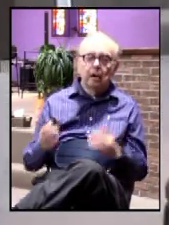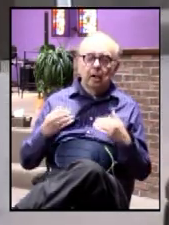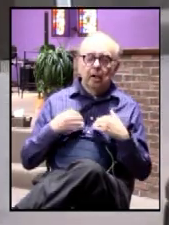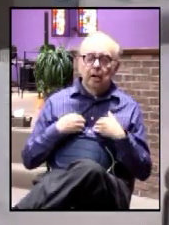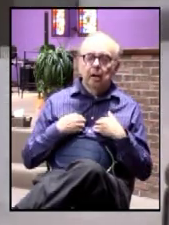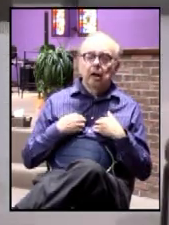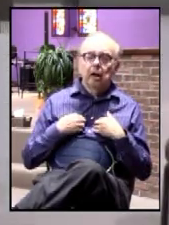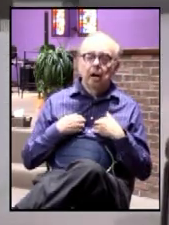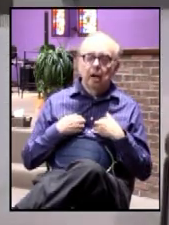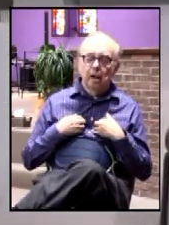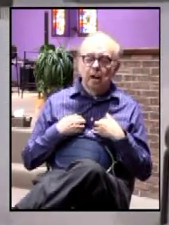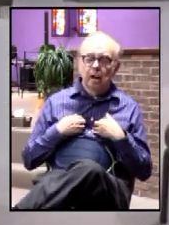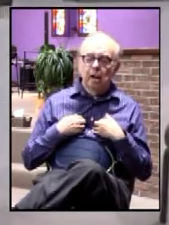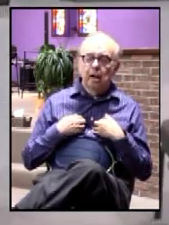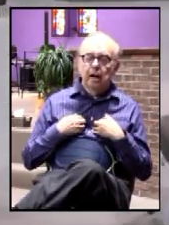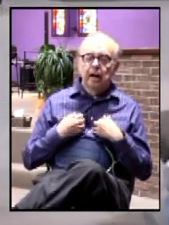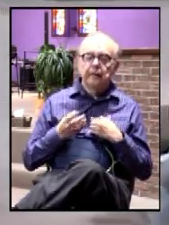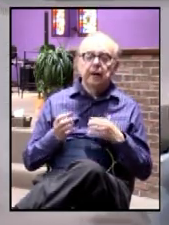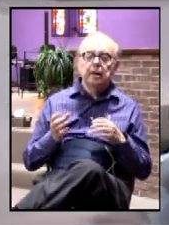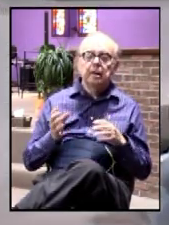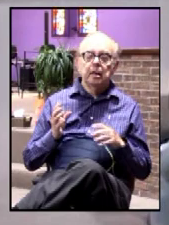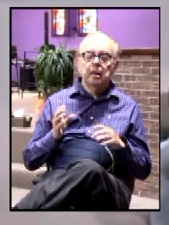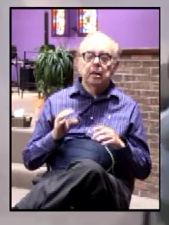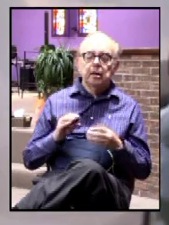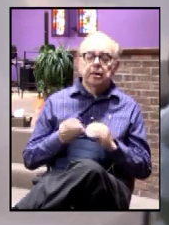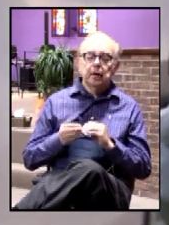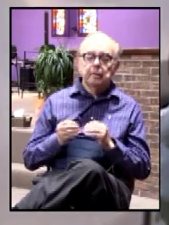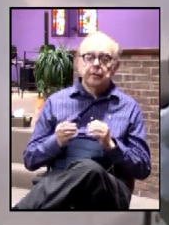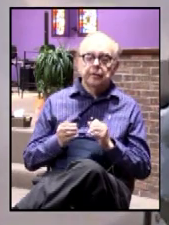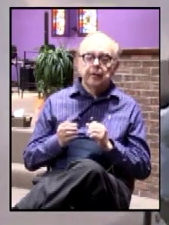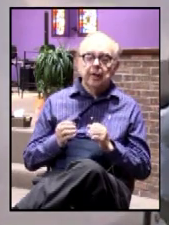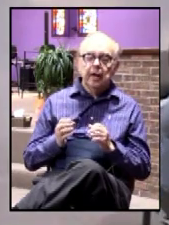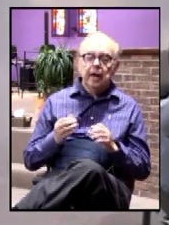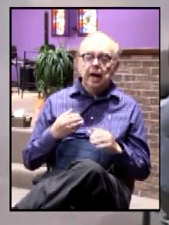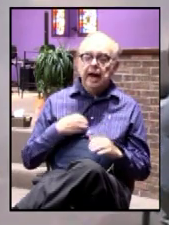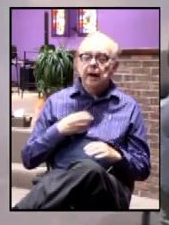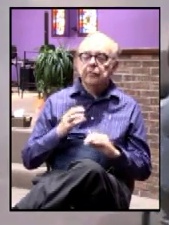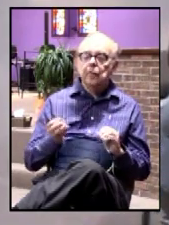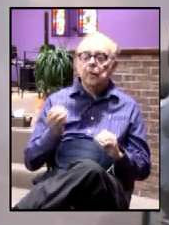We have a homeless population in Middletown.